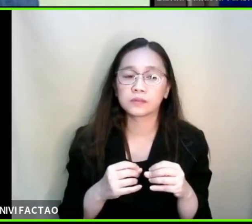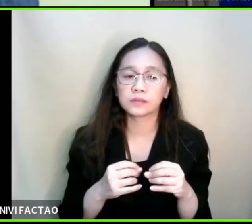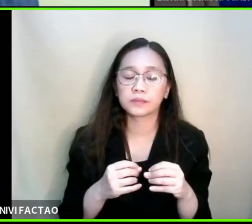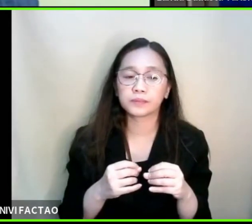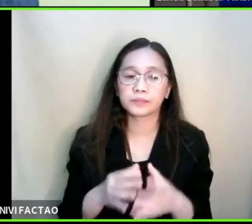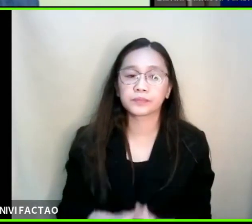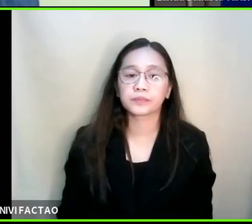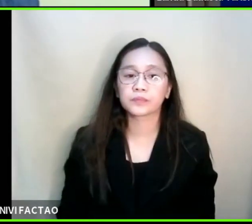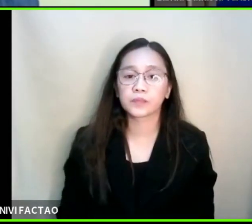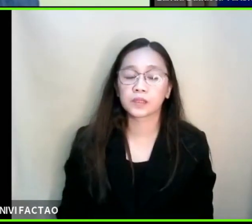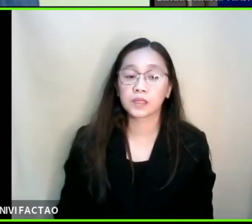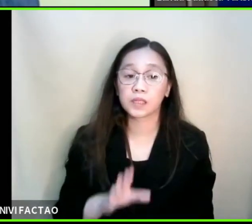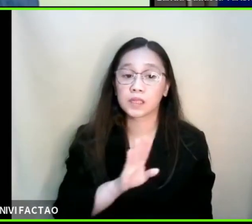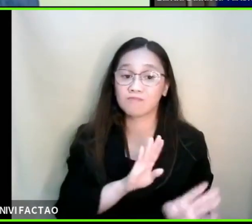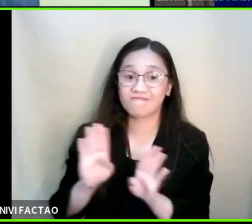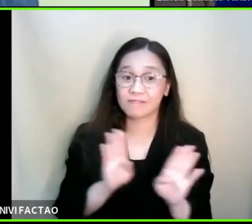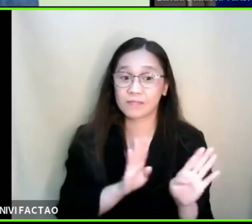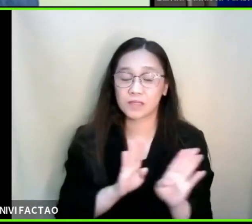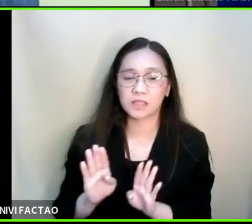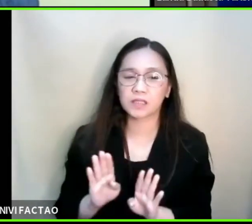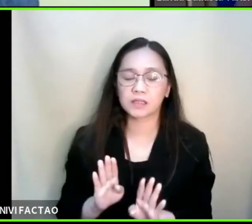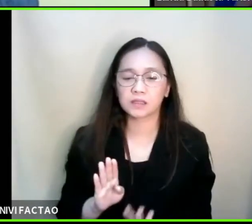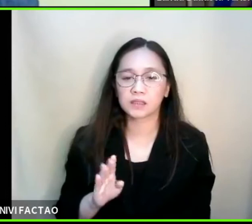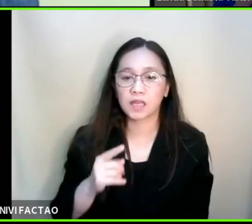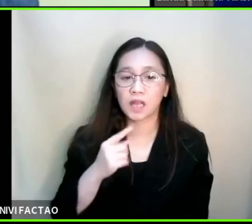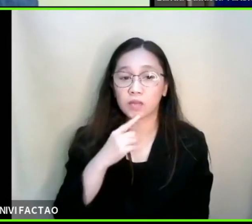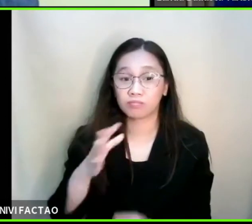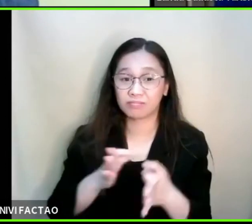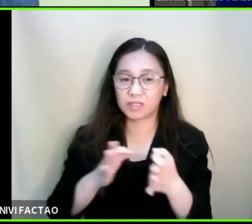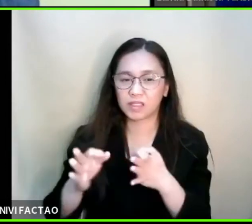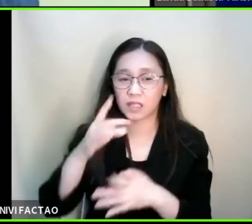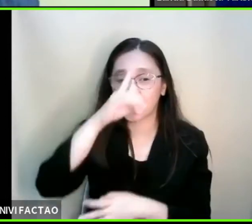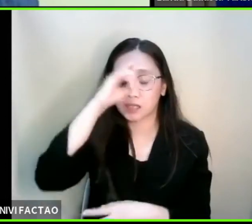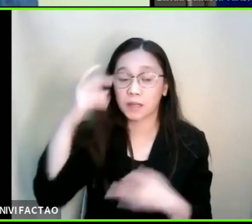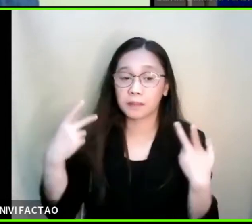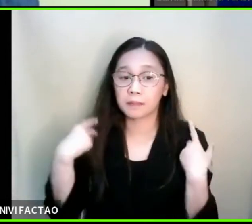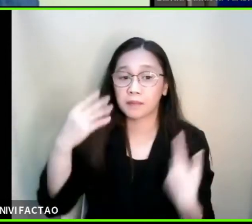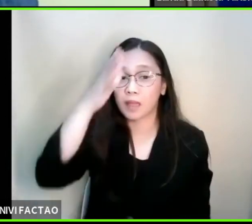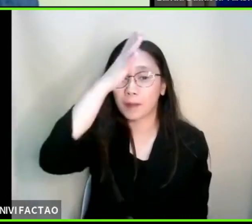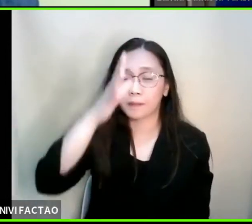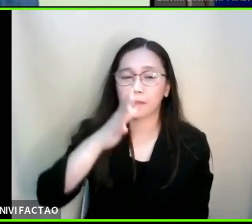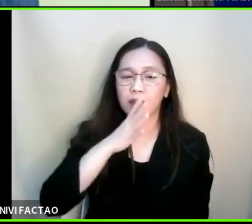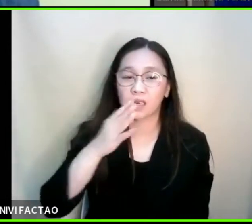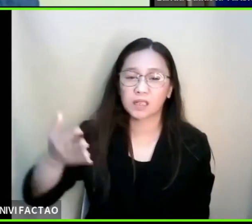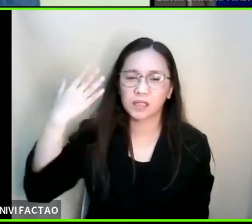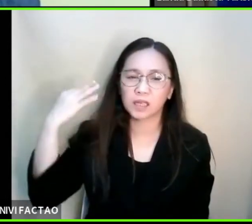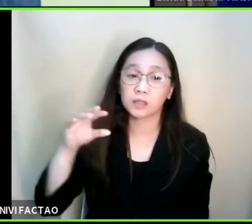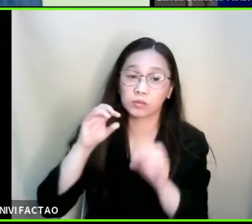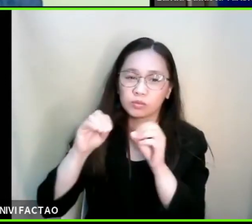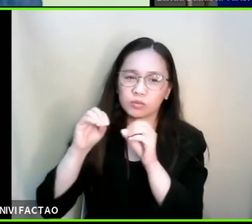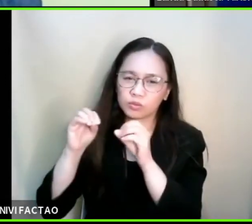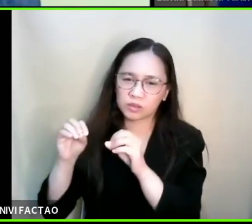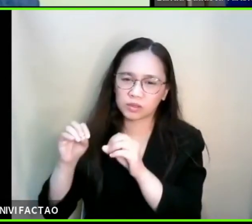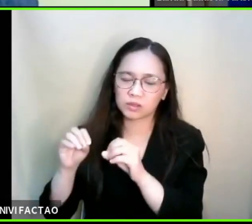activity, no, or that behavior. And I say this because we've had parents before na tinuturuan namin na teach